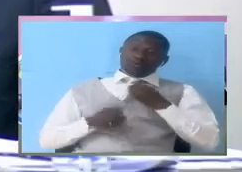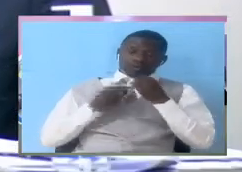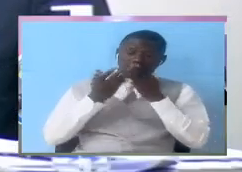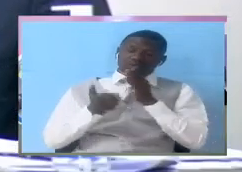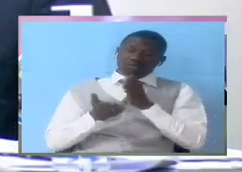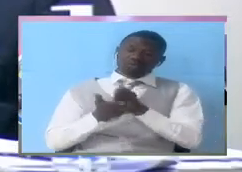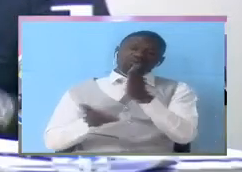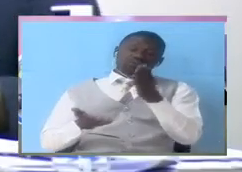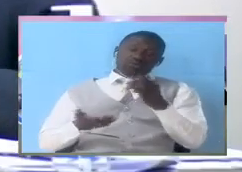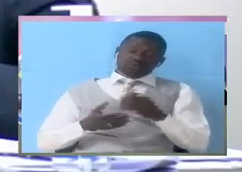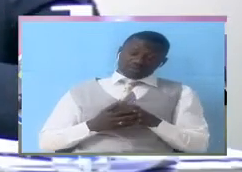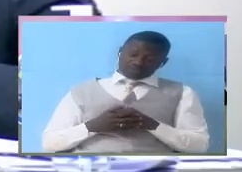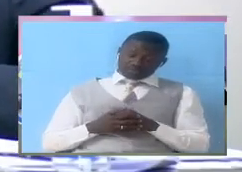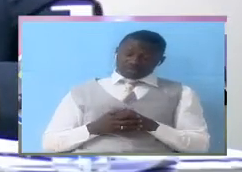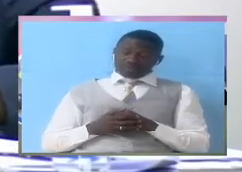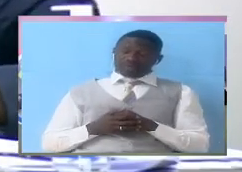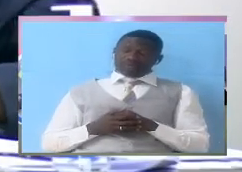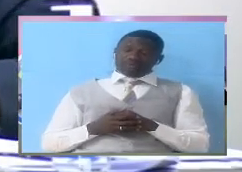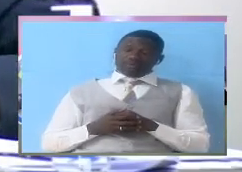In a sense,